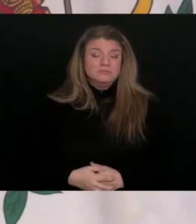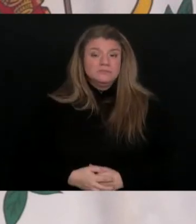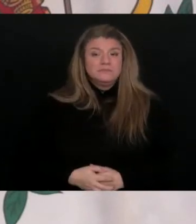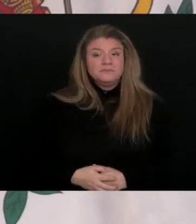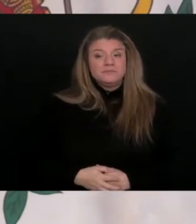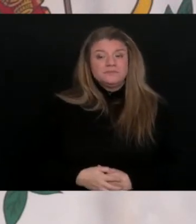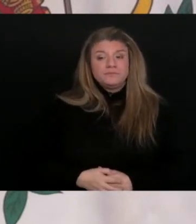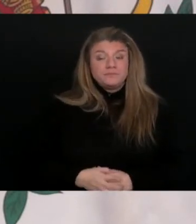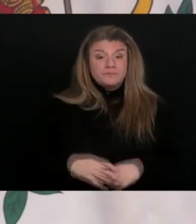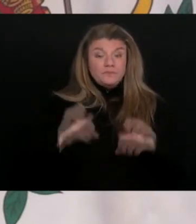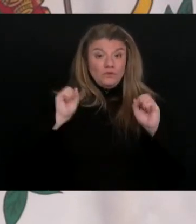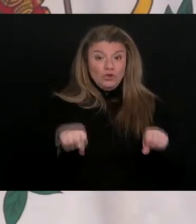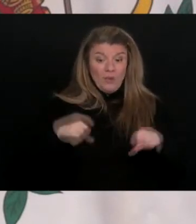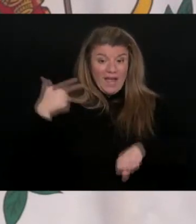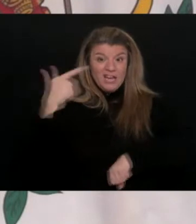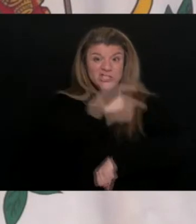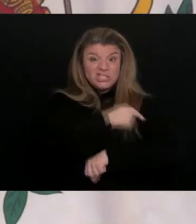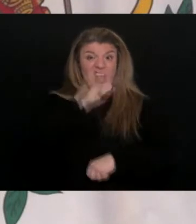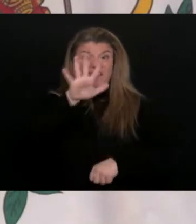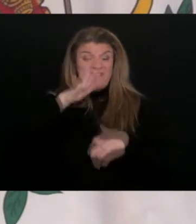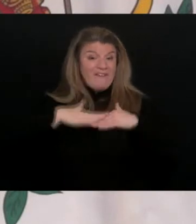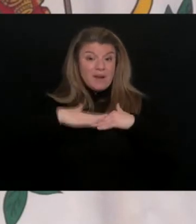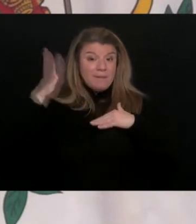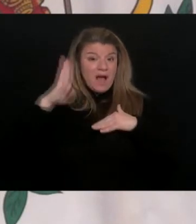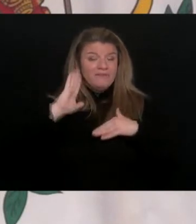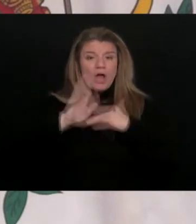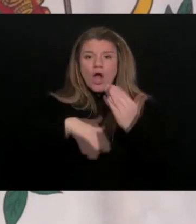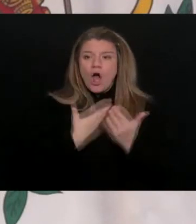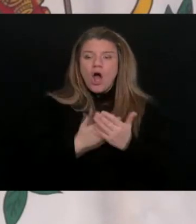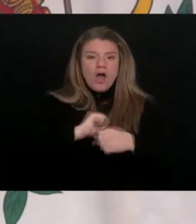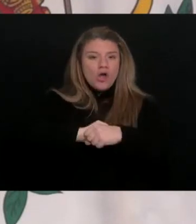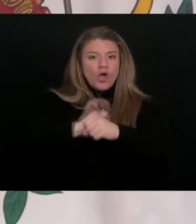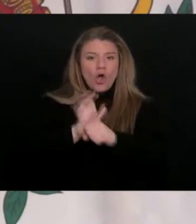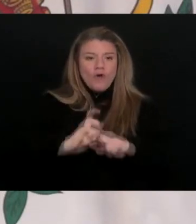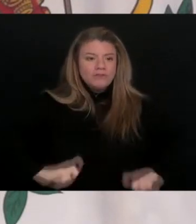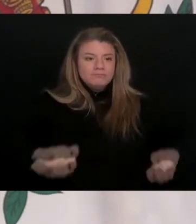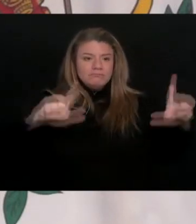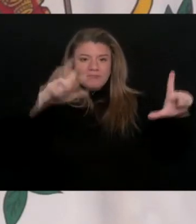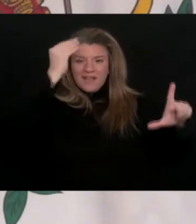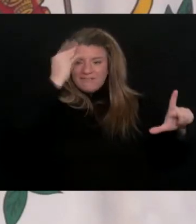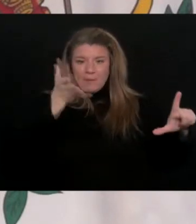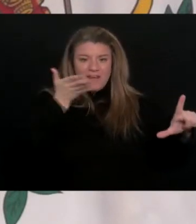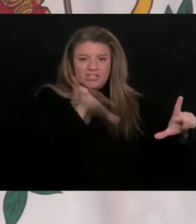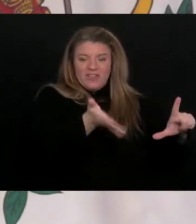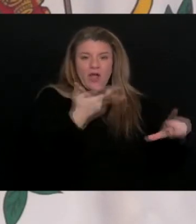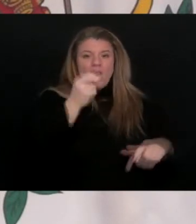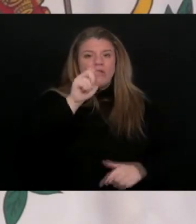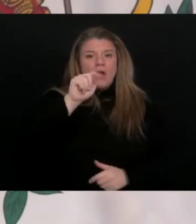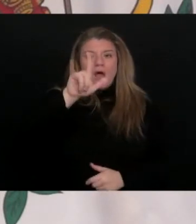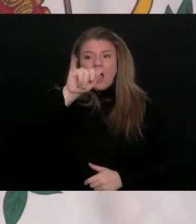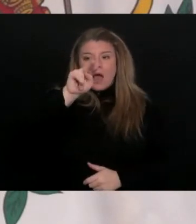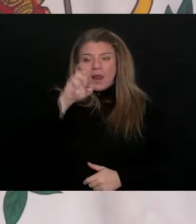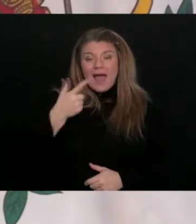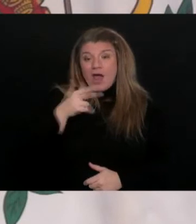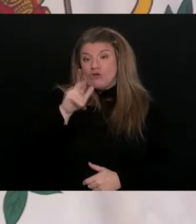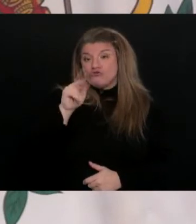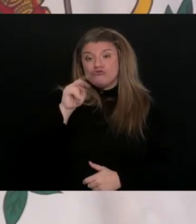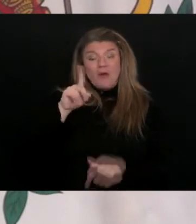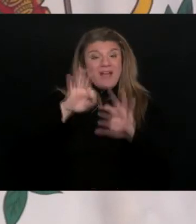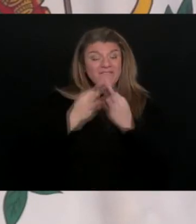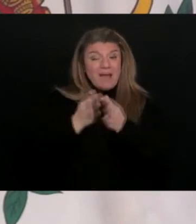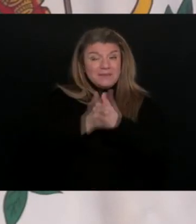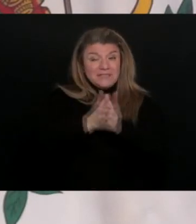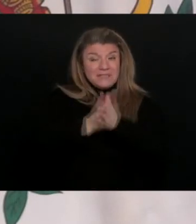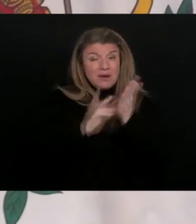Eligibility is 5 and above. All the COVID information's up there on our hotline. The Grand Families Incentive Program